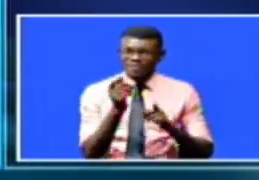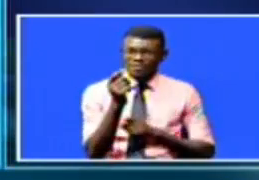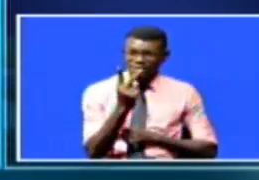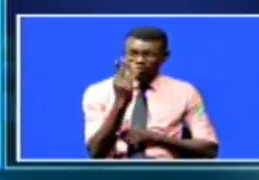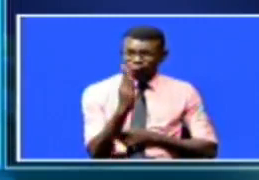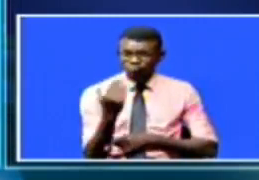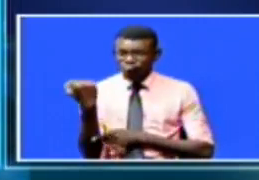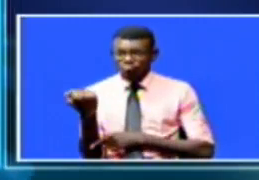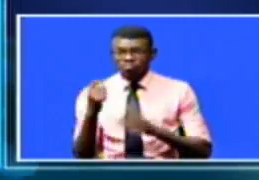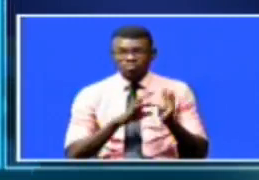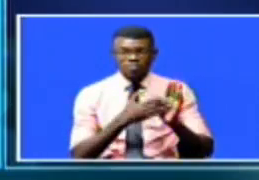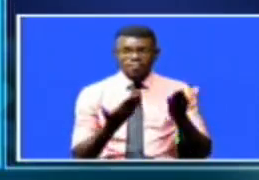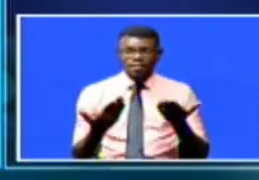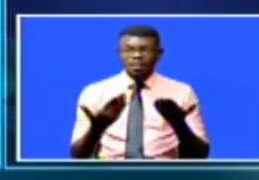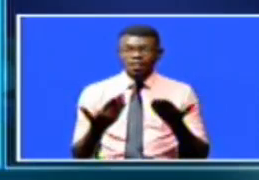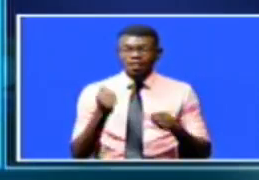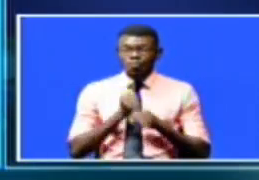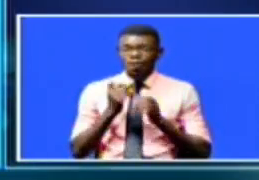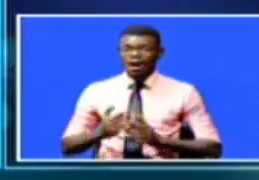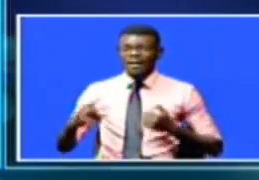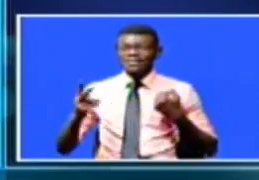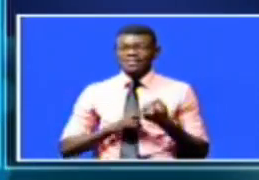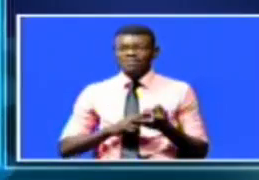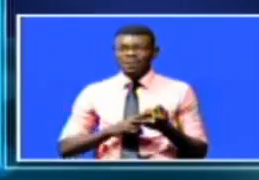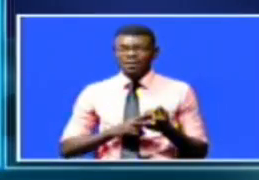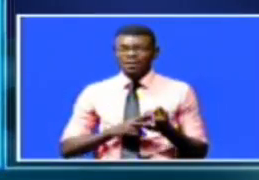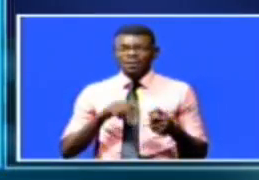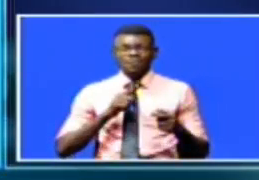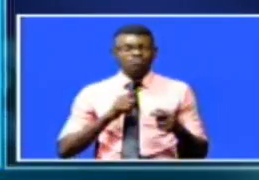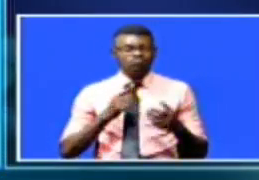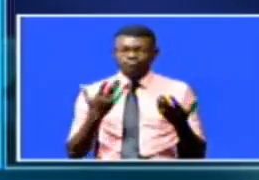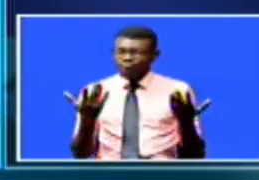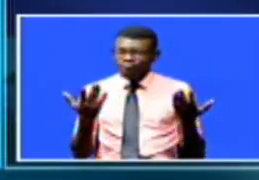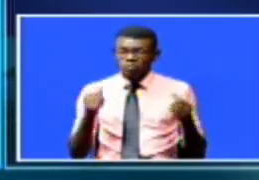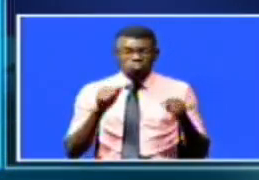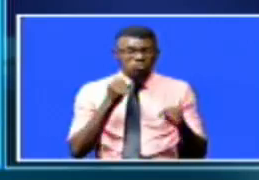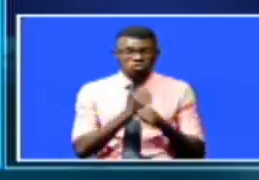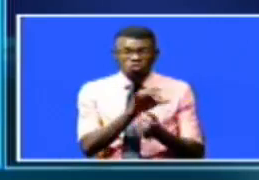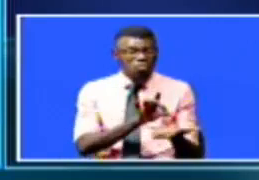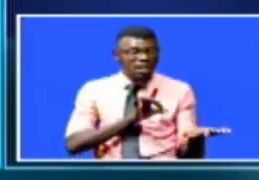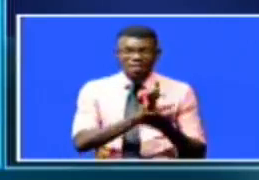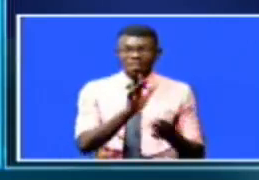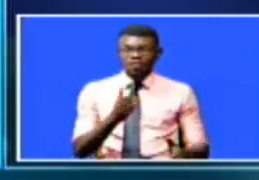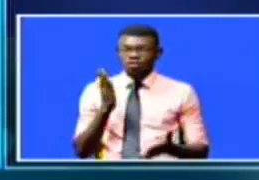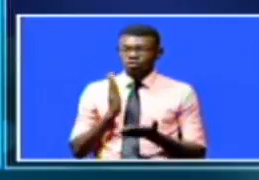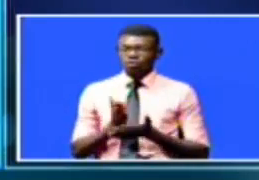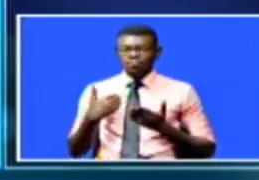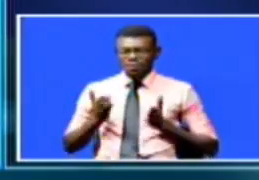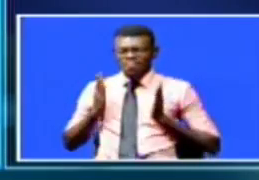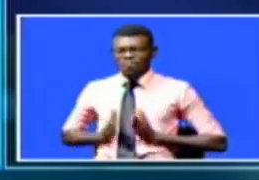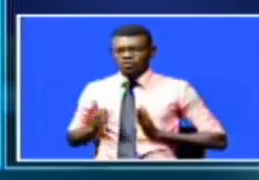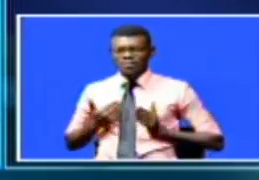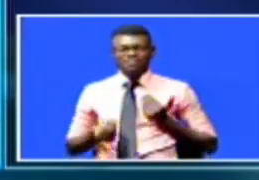7 employees that he came with, all of them would be rendered jobless. I'm a human being and I care about the